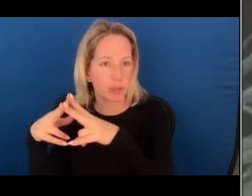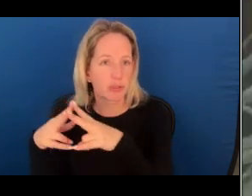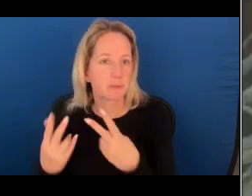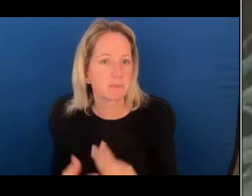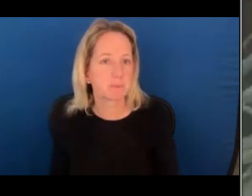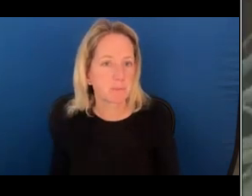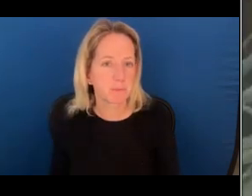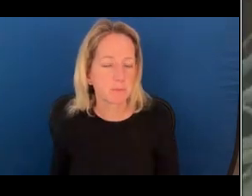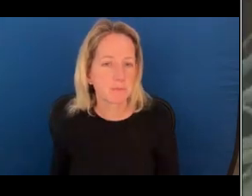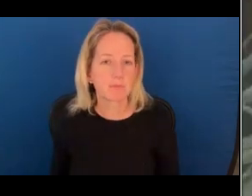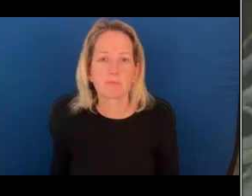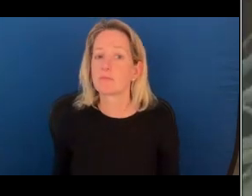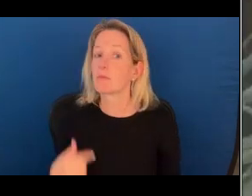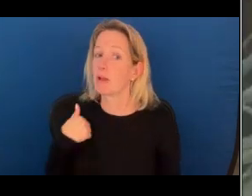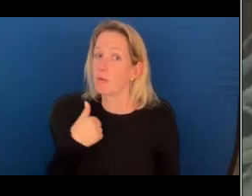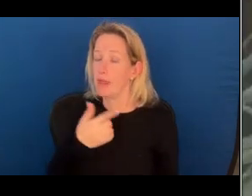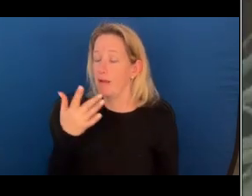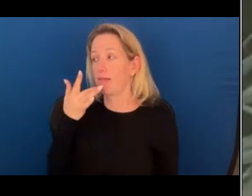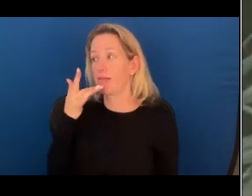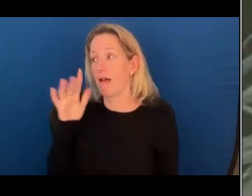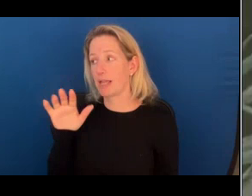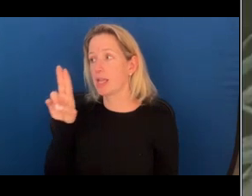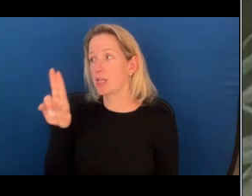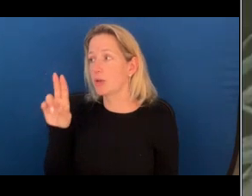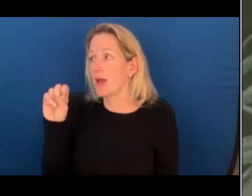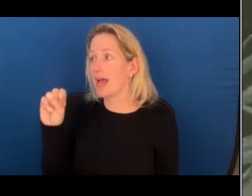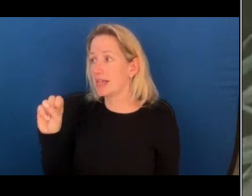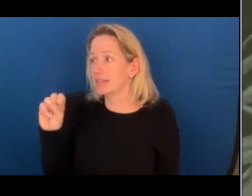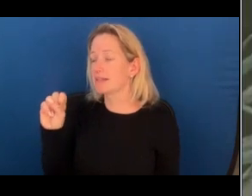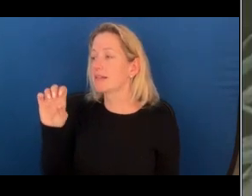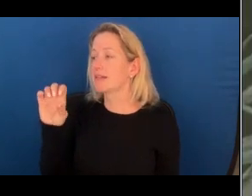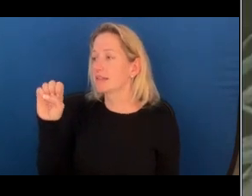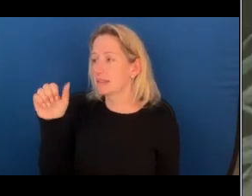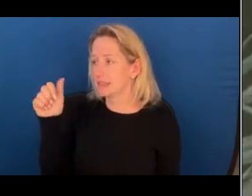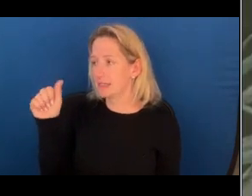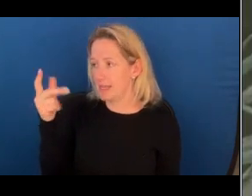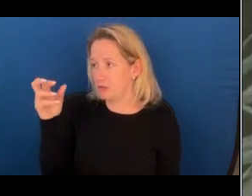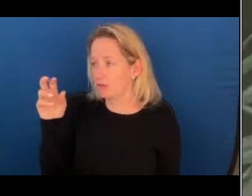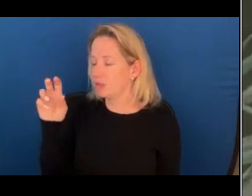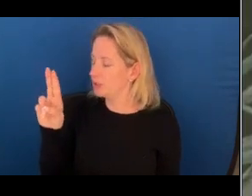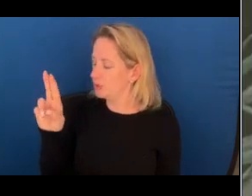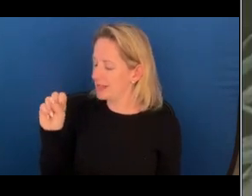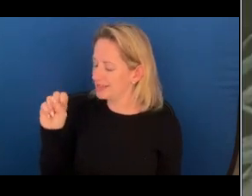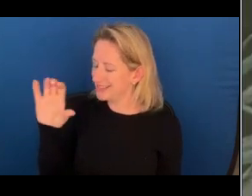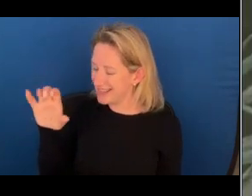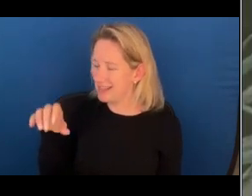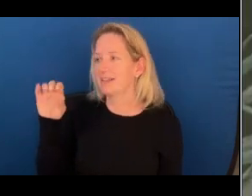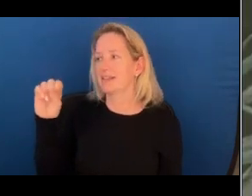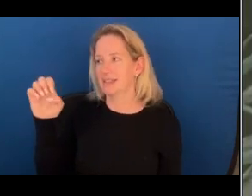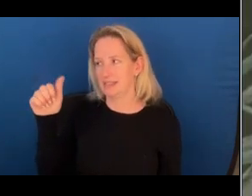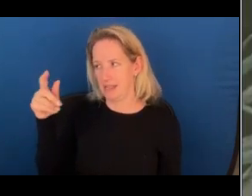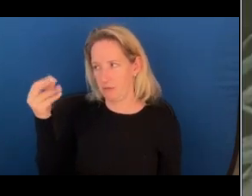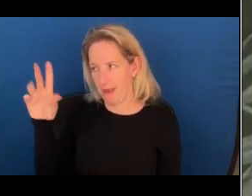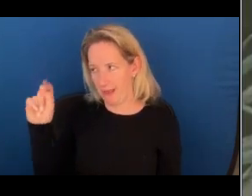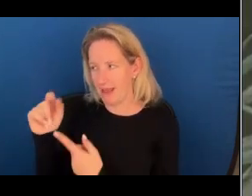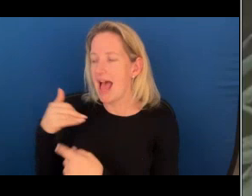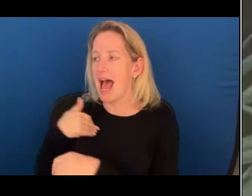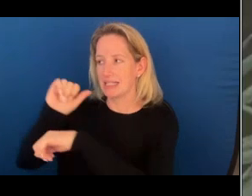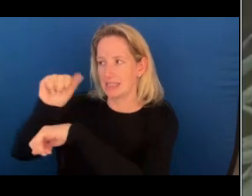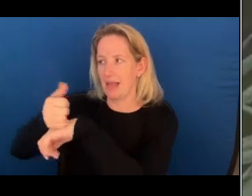So we're lucky that USC grant has an existing relationship with a